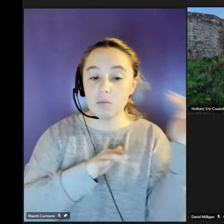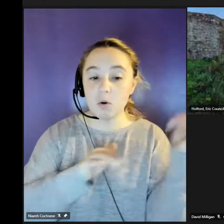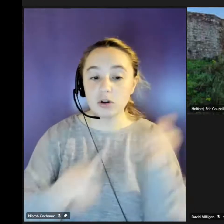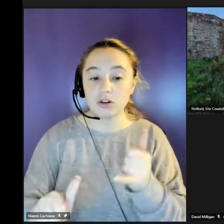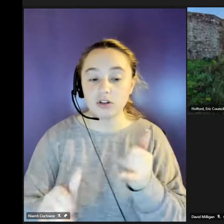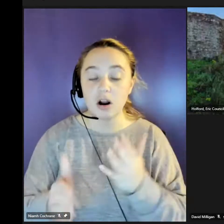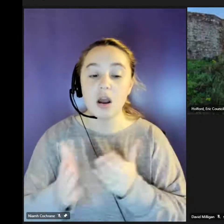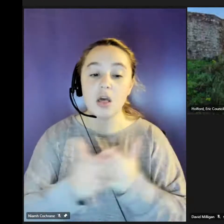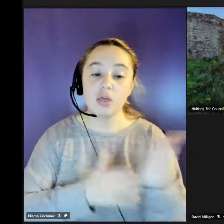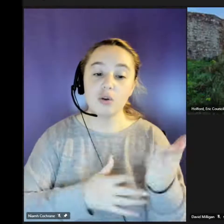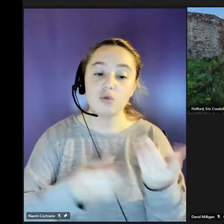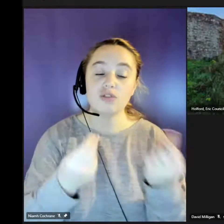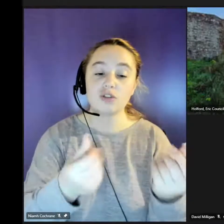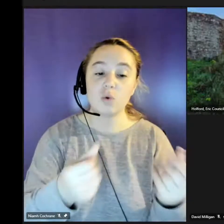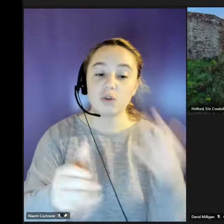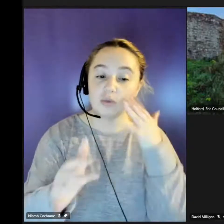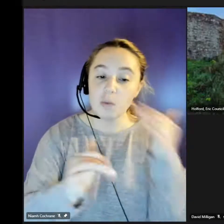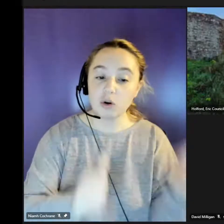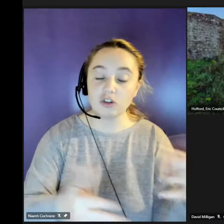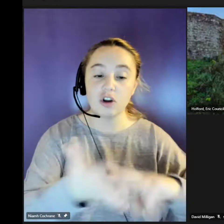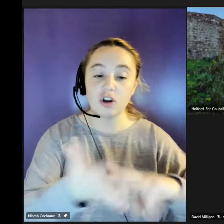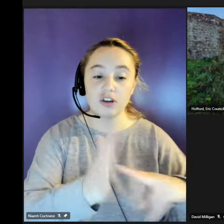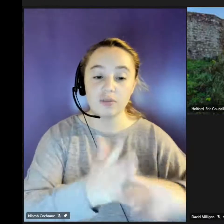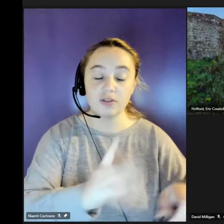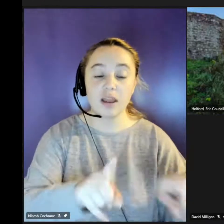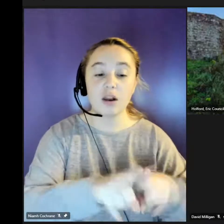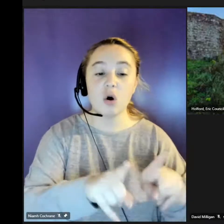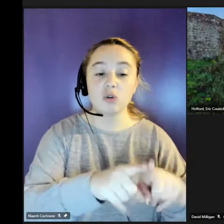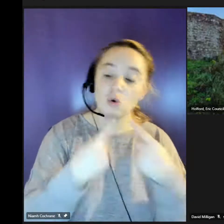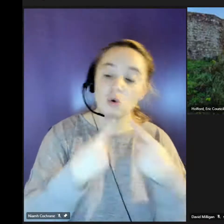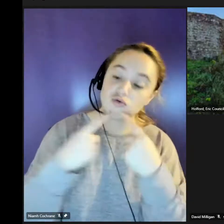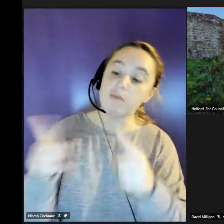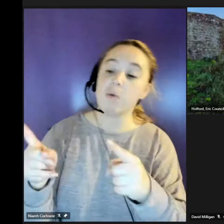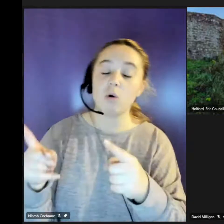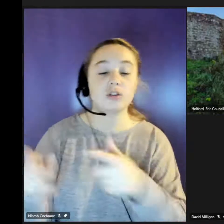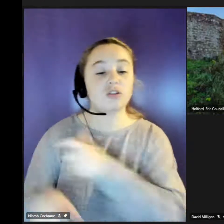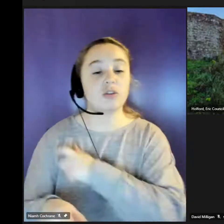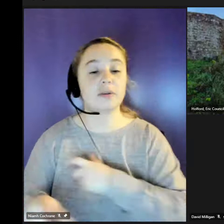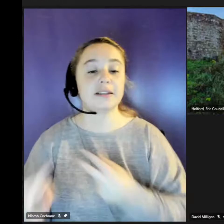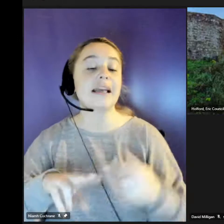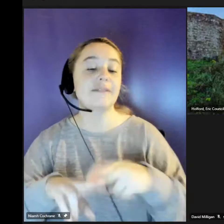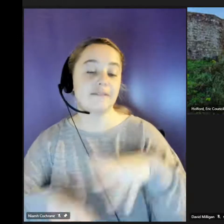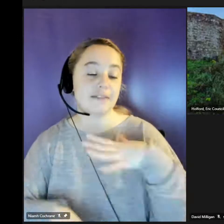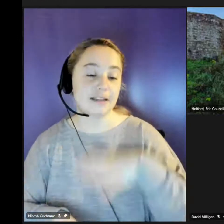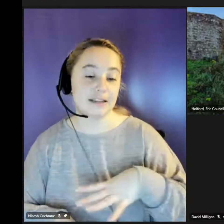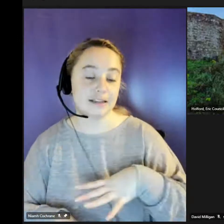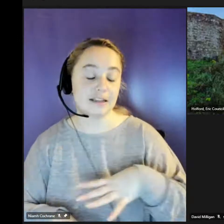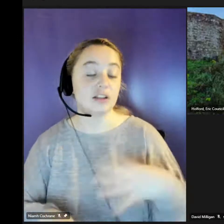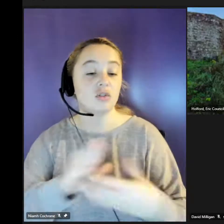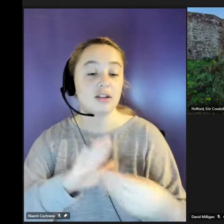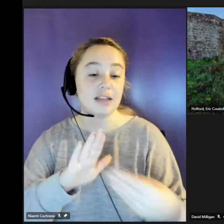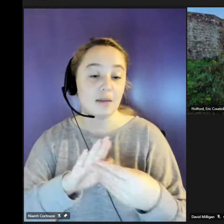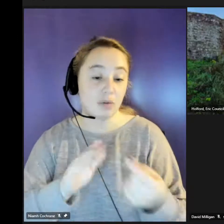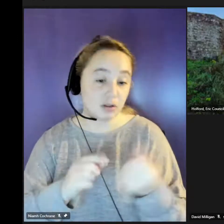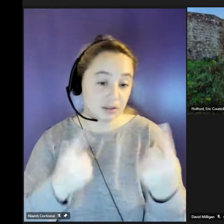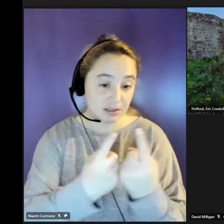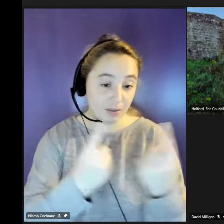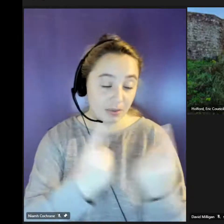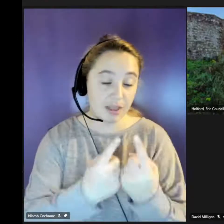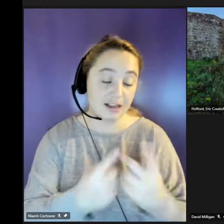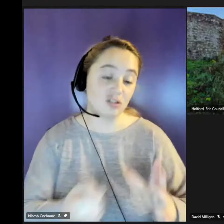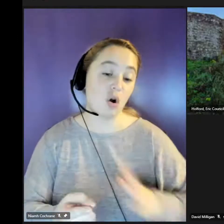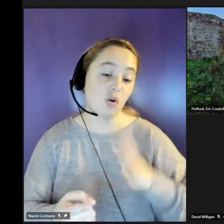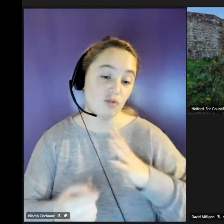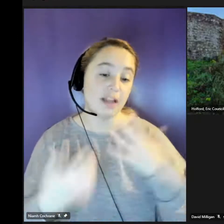monitoring arrangements and reporting to committee where necessary. So, for example, some of the things in this you will have already